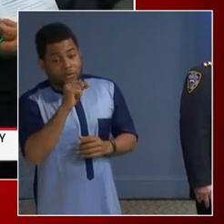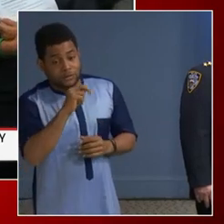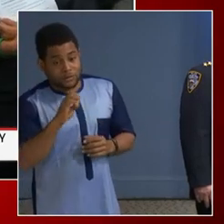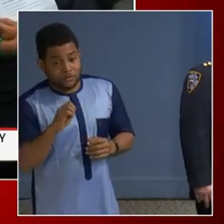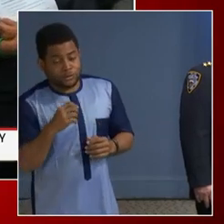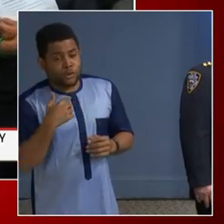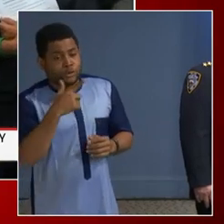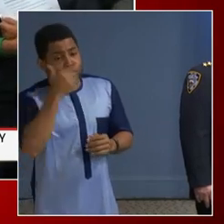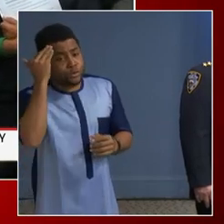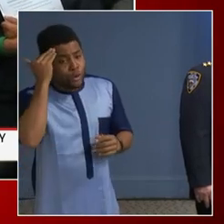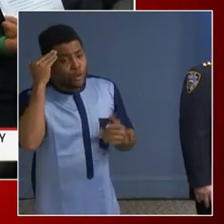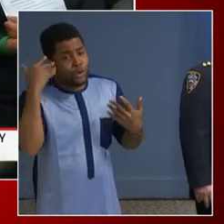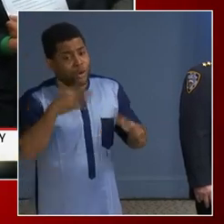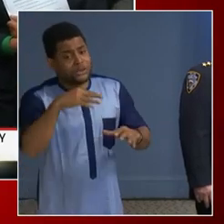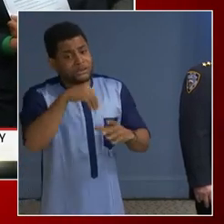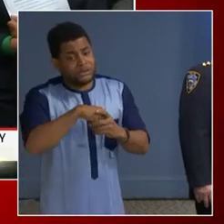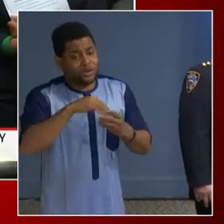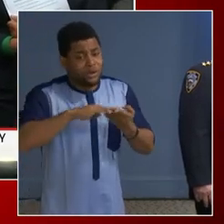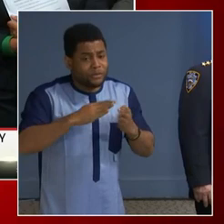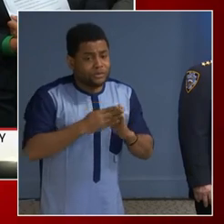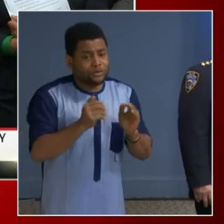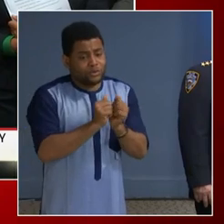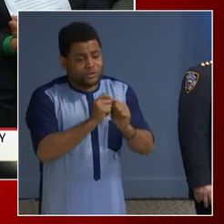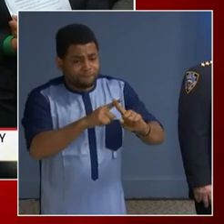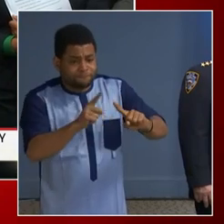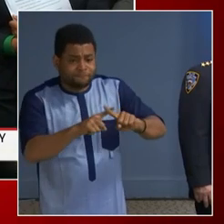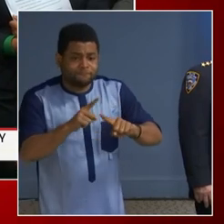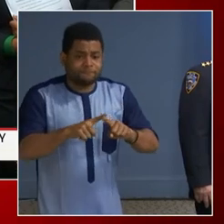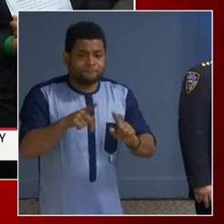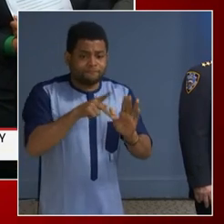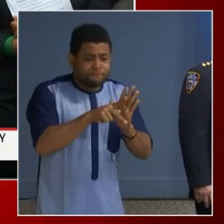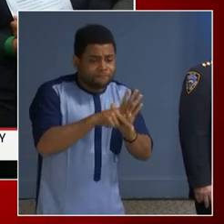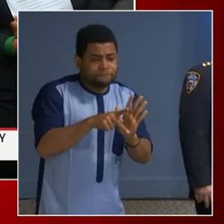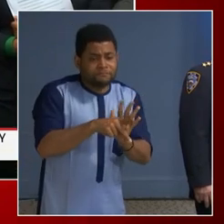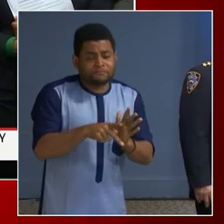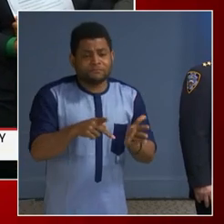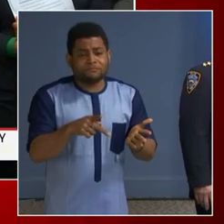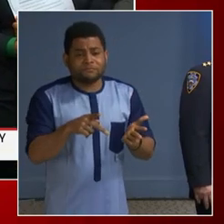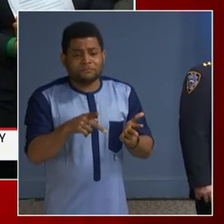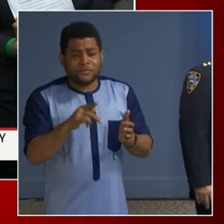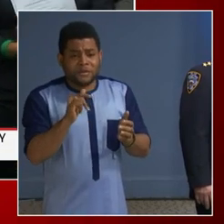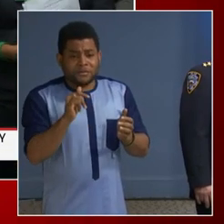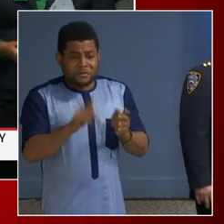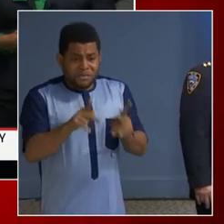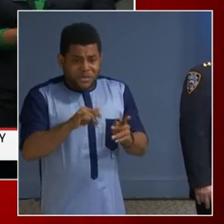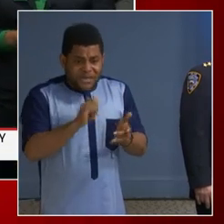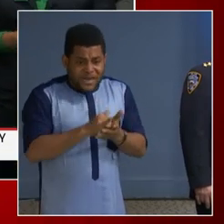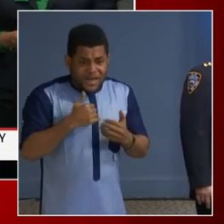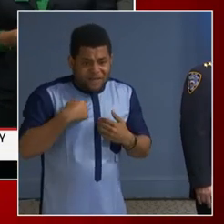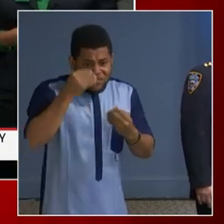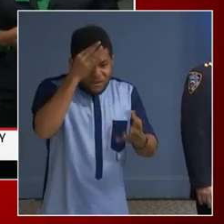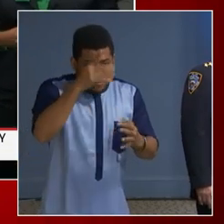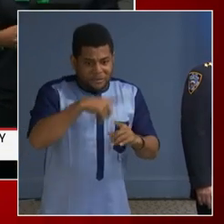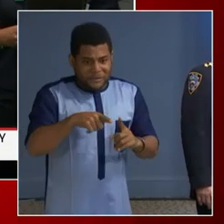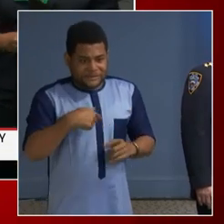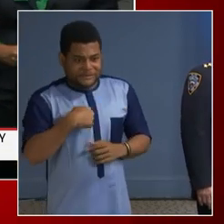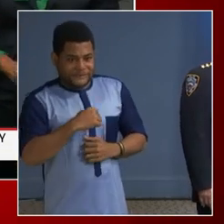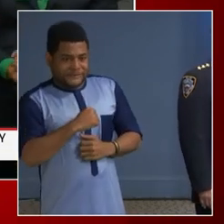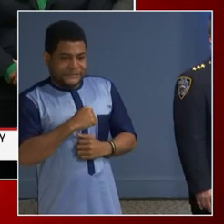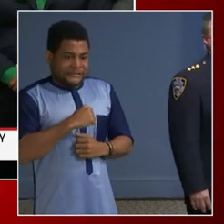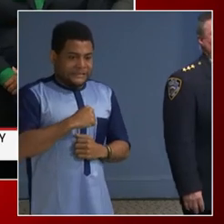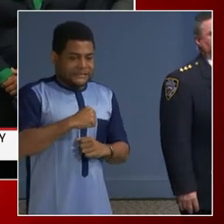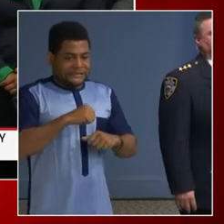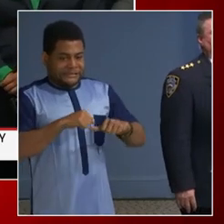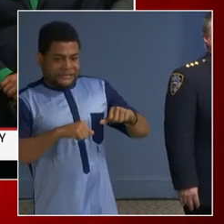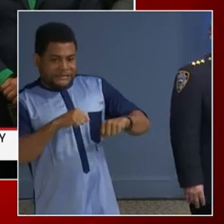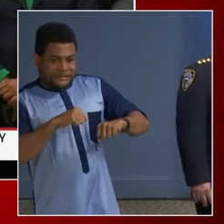different murders and homicides that there are people who have information and they're reluctant to come forward. Number one, because of the no snitch rule,